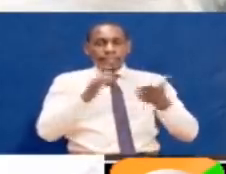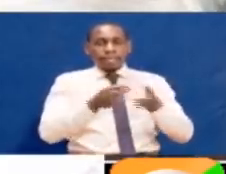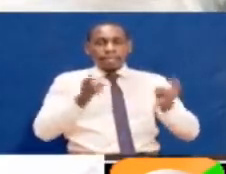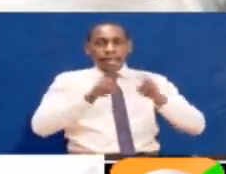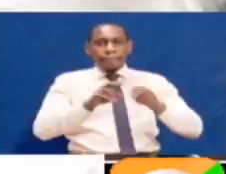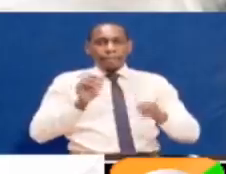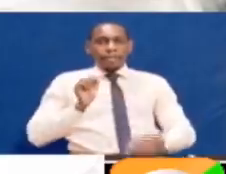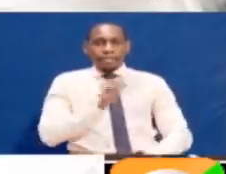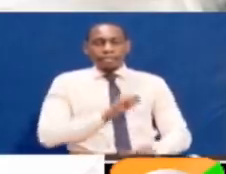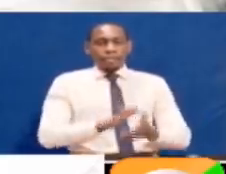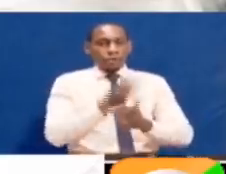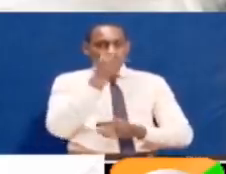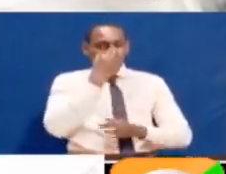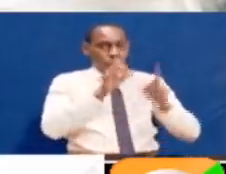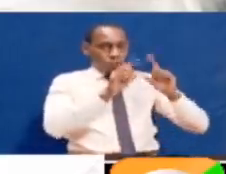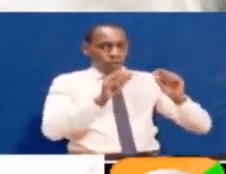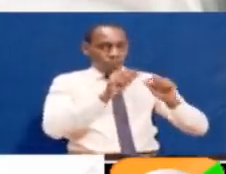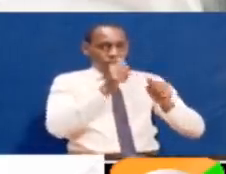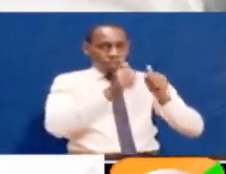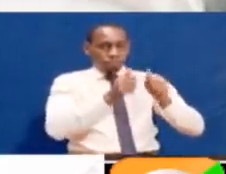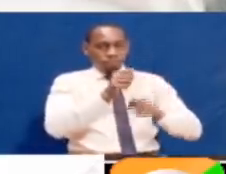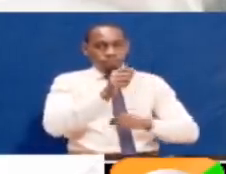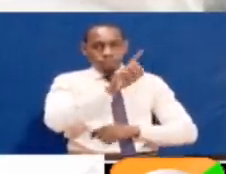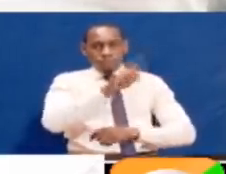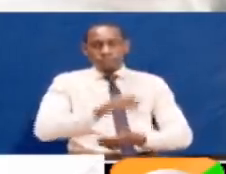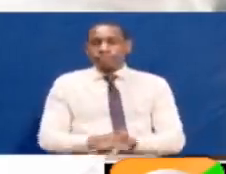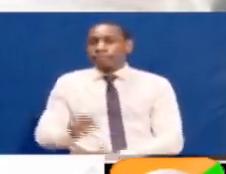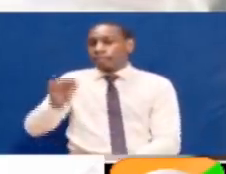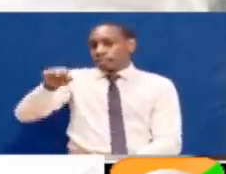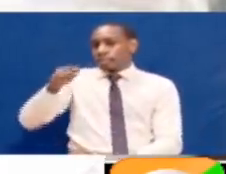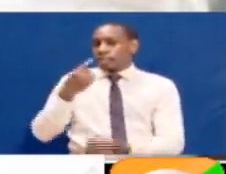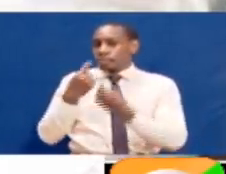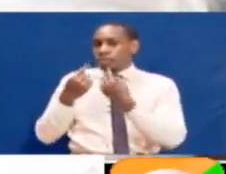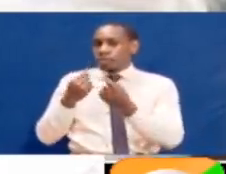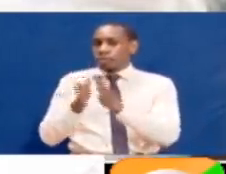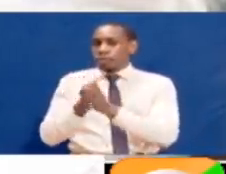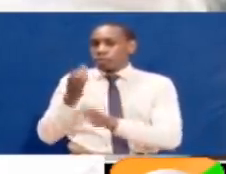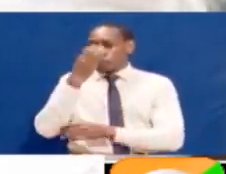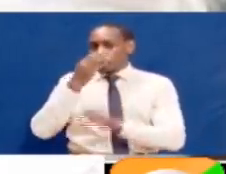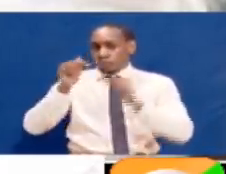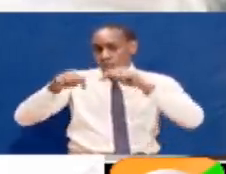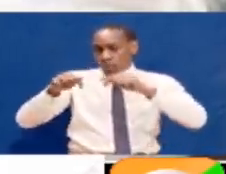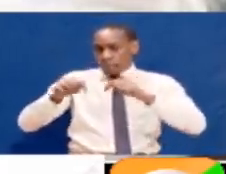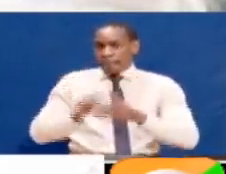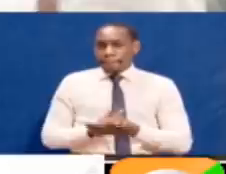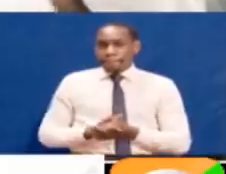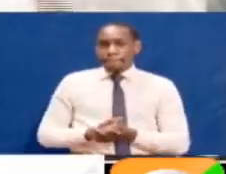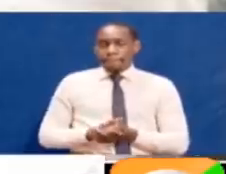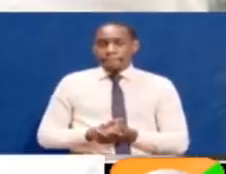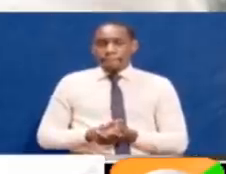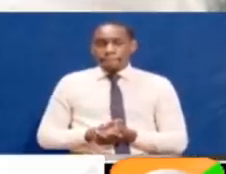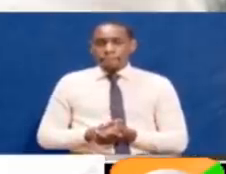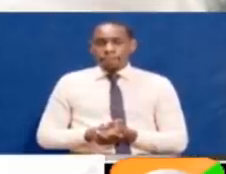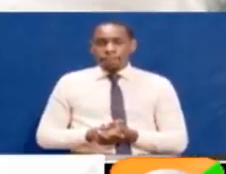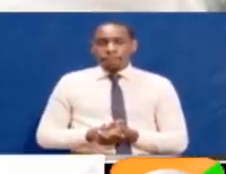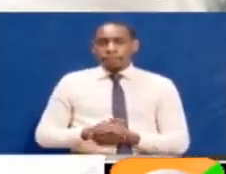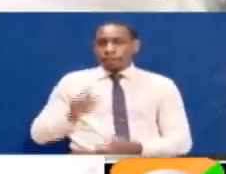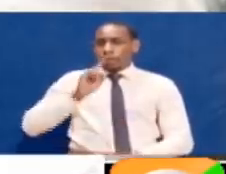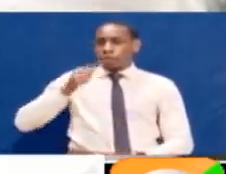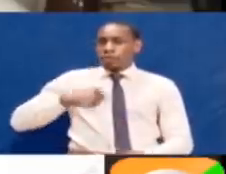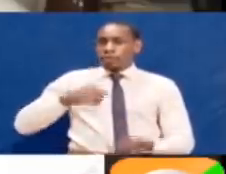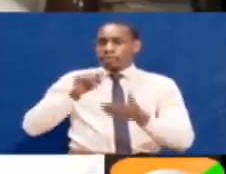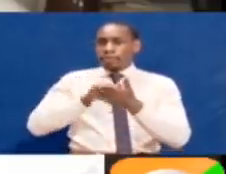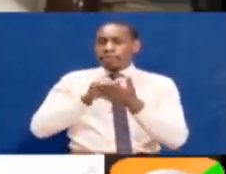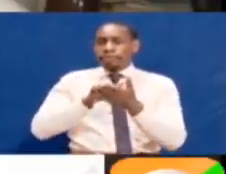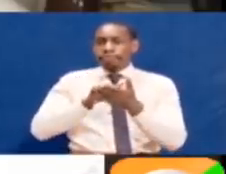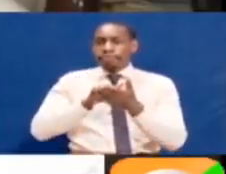Senate? What is his take on this? Well, yes, I spoke to the Deputy President today, and he told me